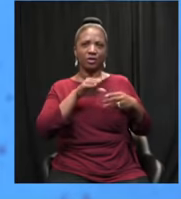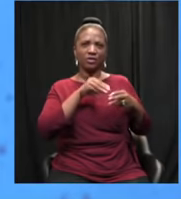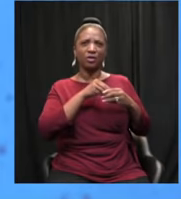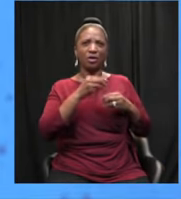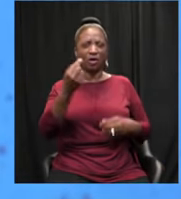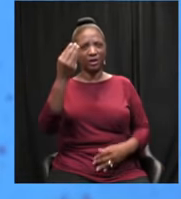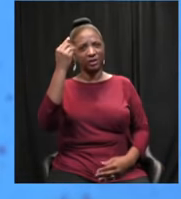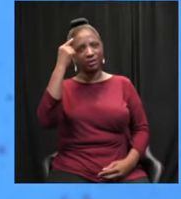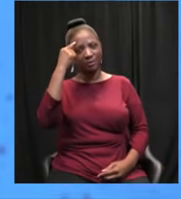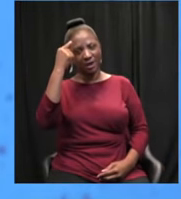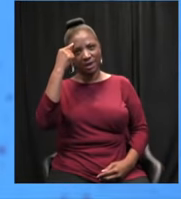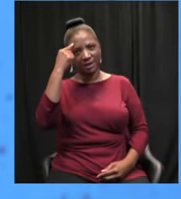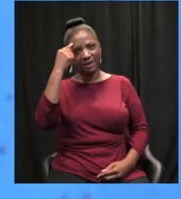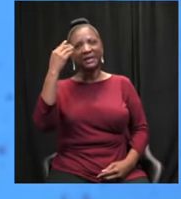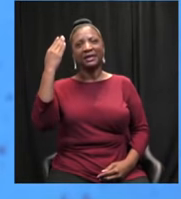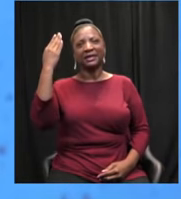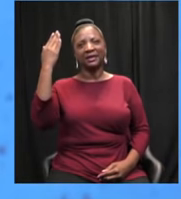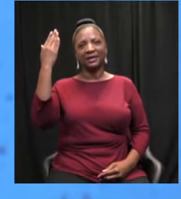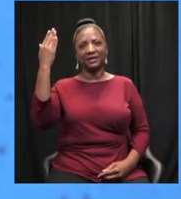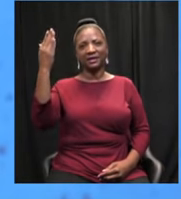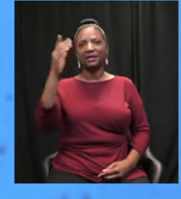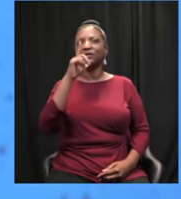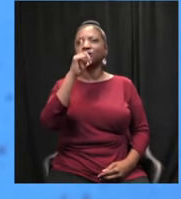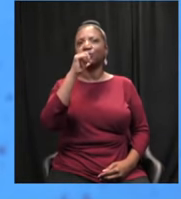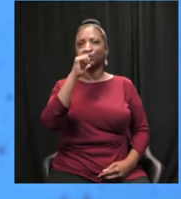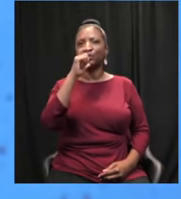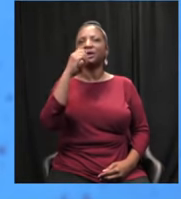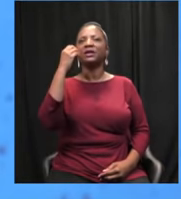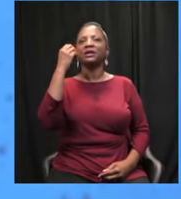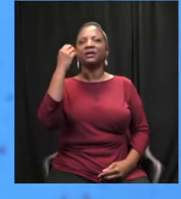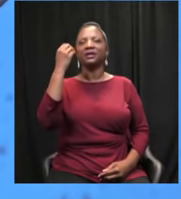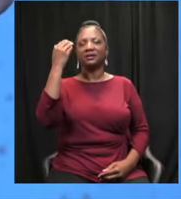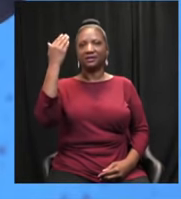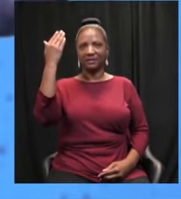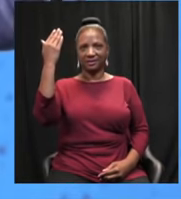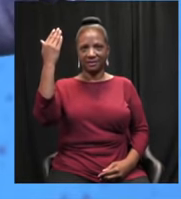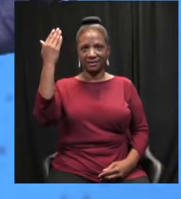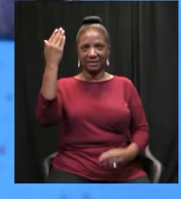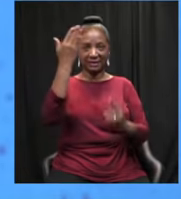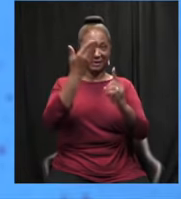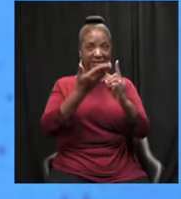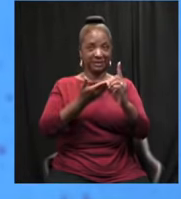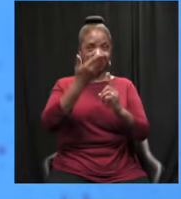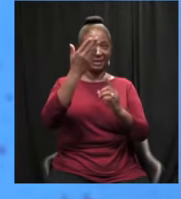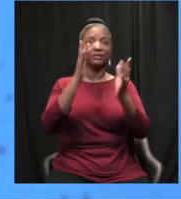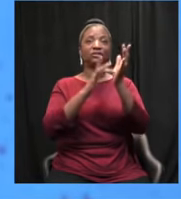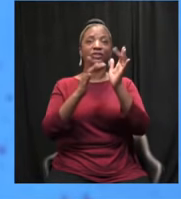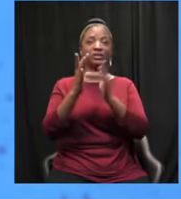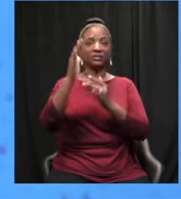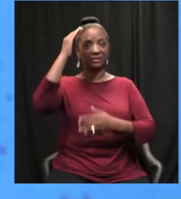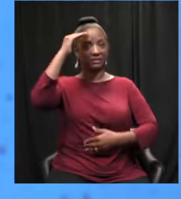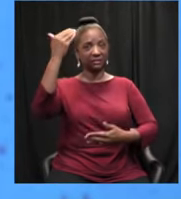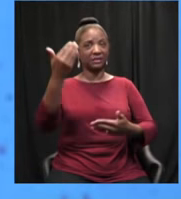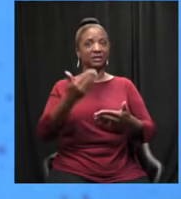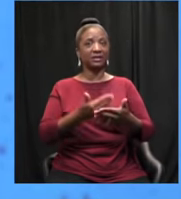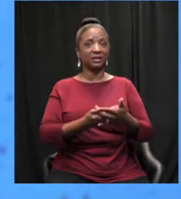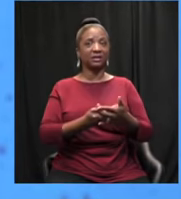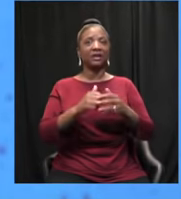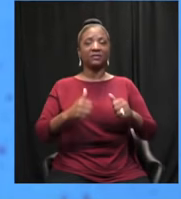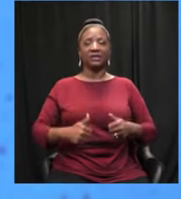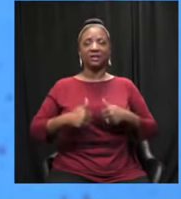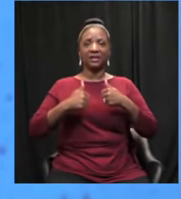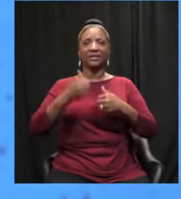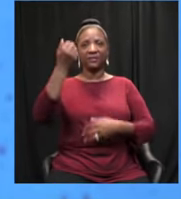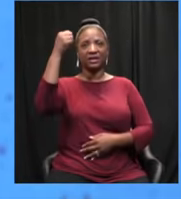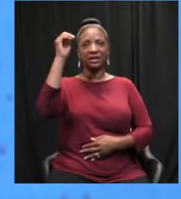your mind that he is who he said he is. That he is Jesus, Son of the living